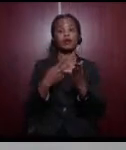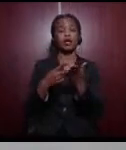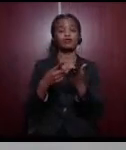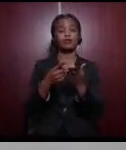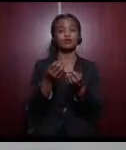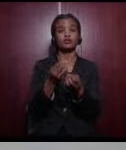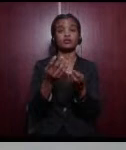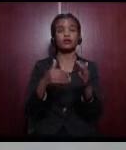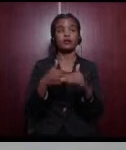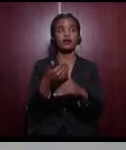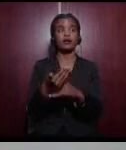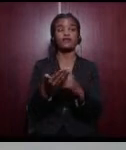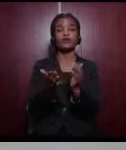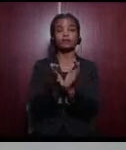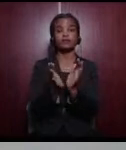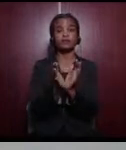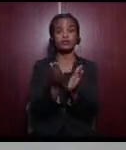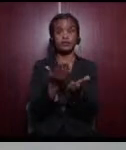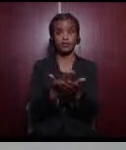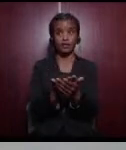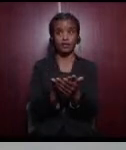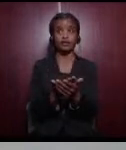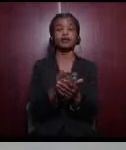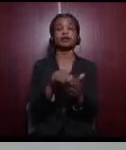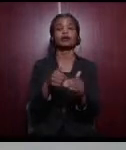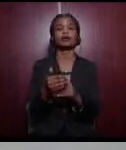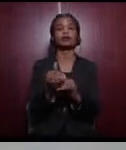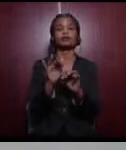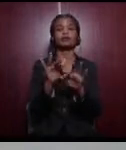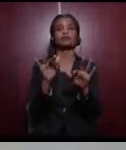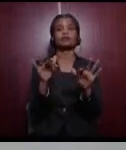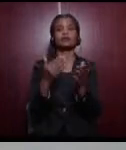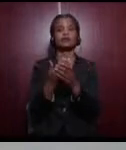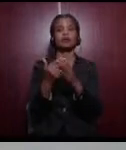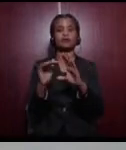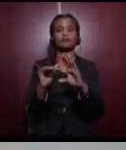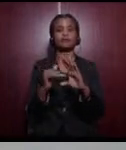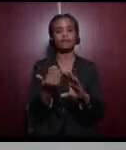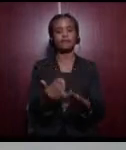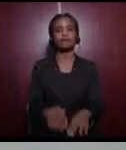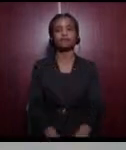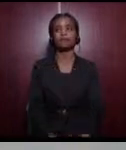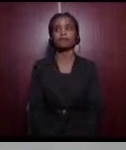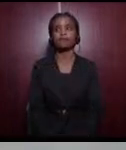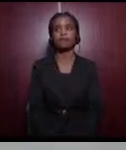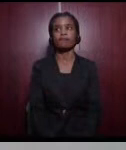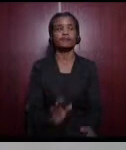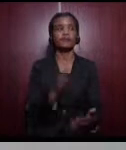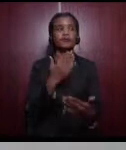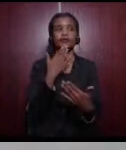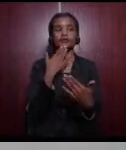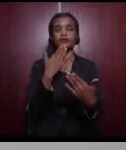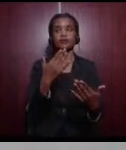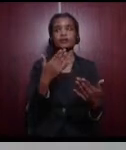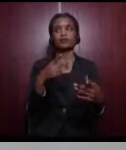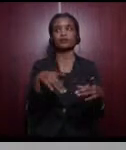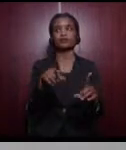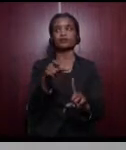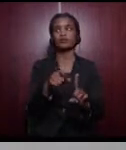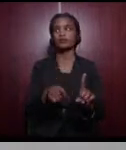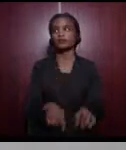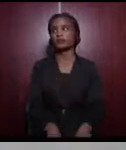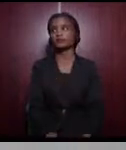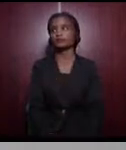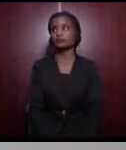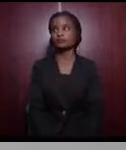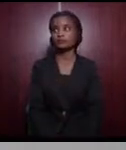the meeting. Then people can forward them to me. Thank you, Chair. Okay.